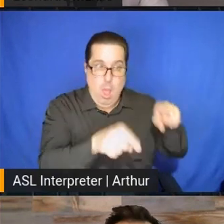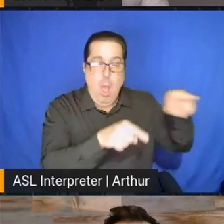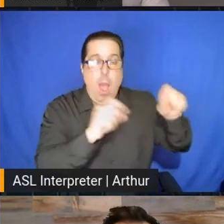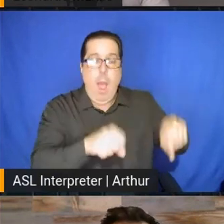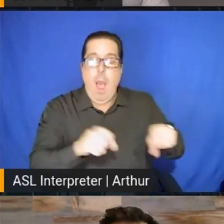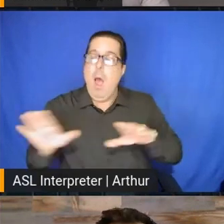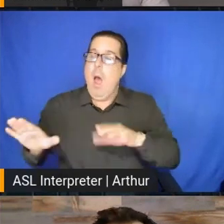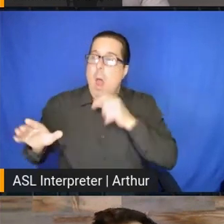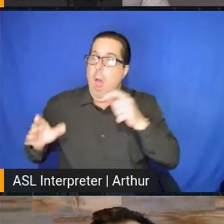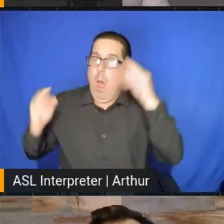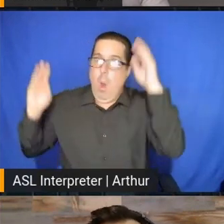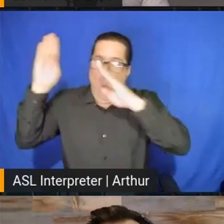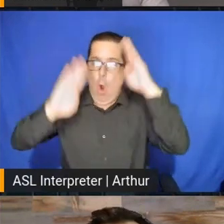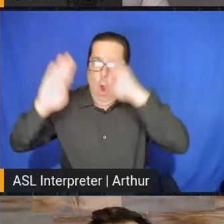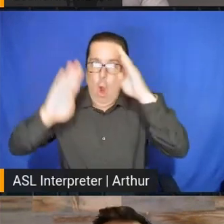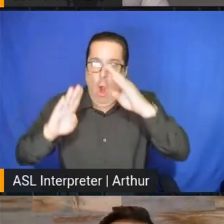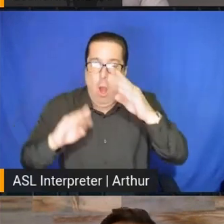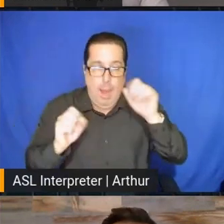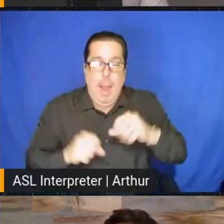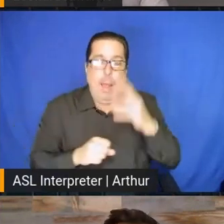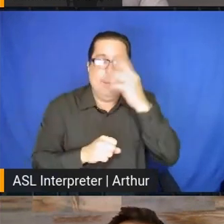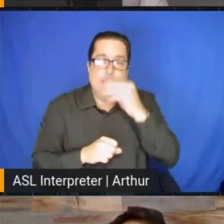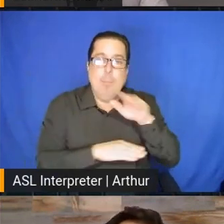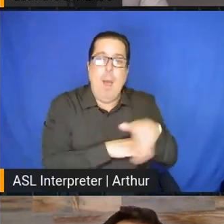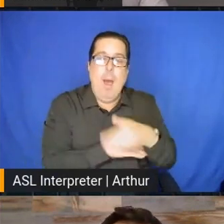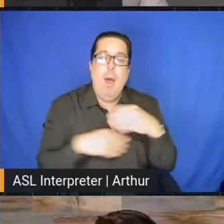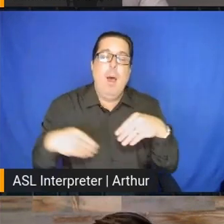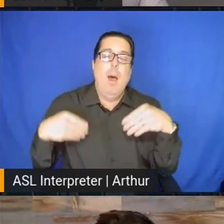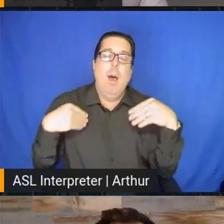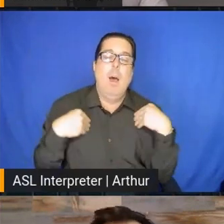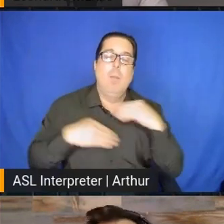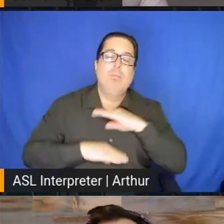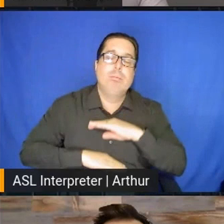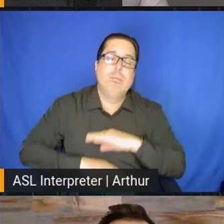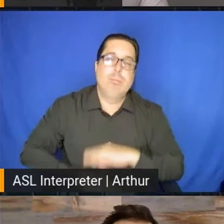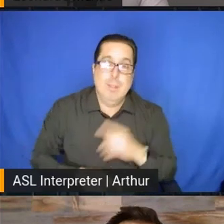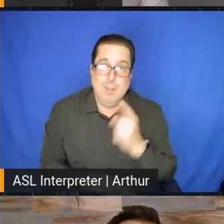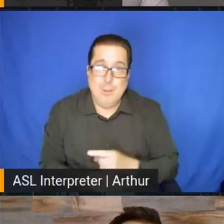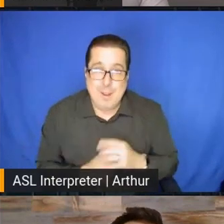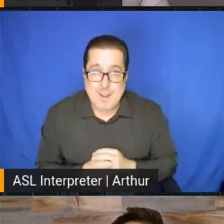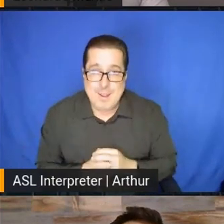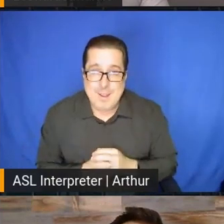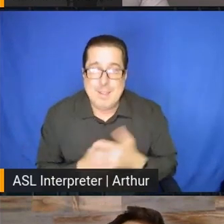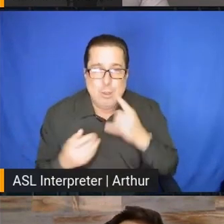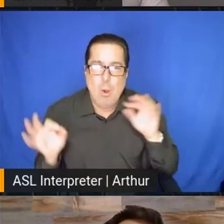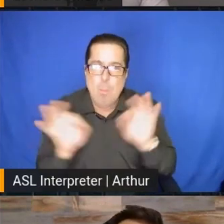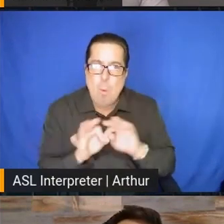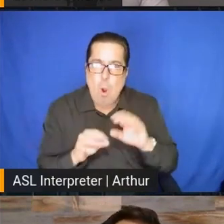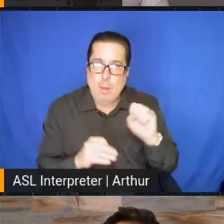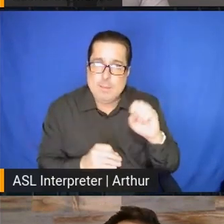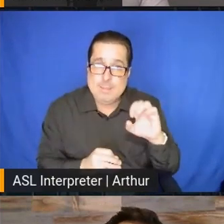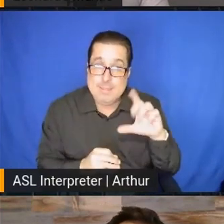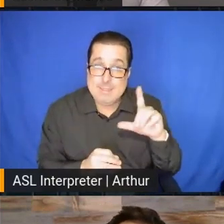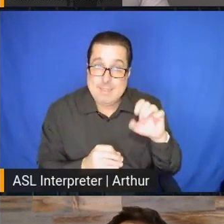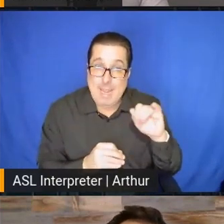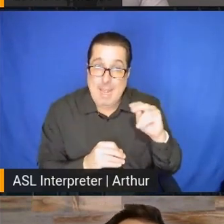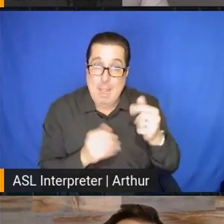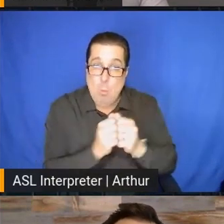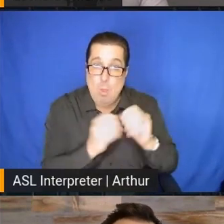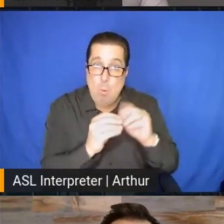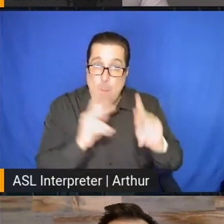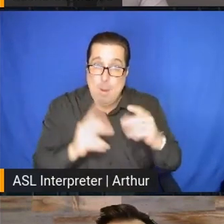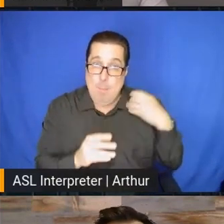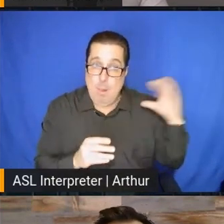systems, and that team scales with scaling horizontally with more people, just the same way that your systems are scaling. And you need to have